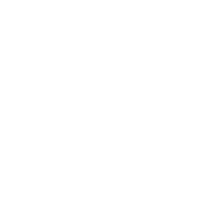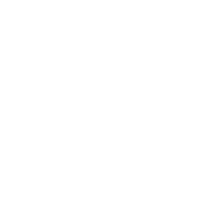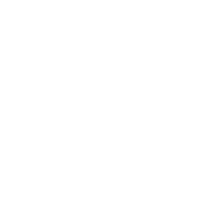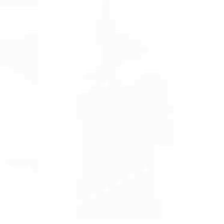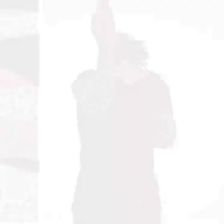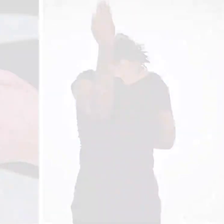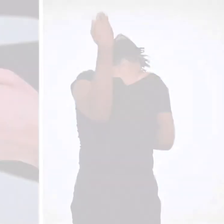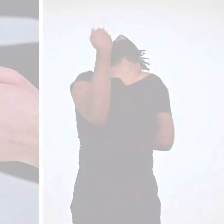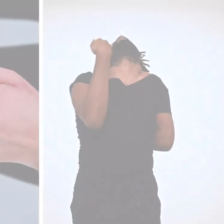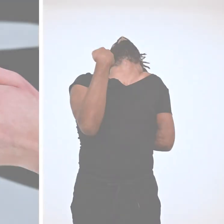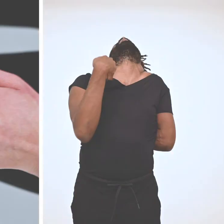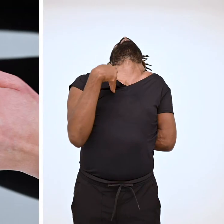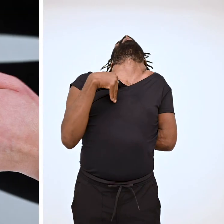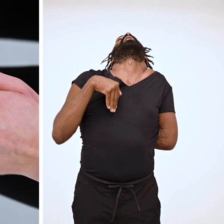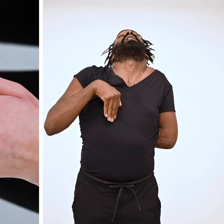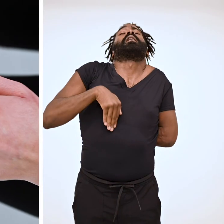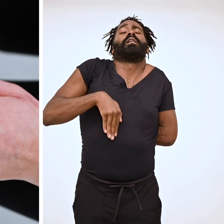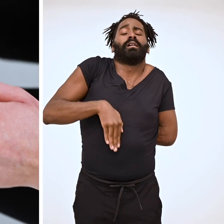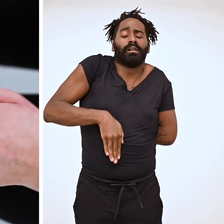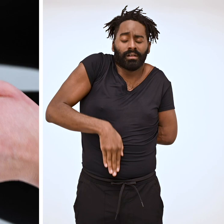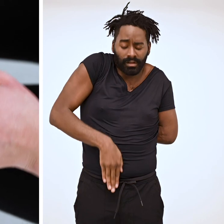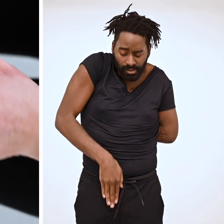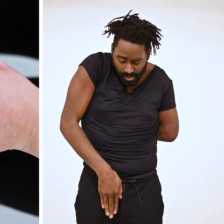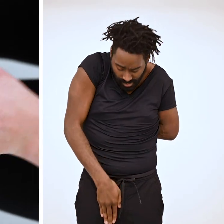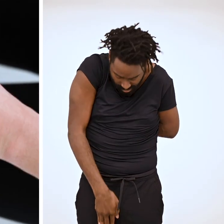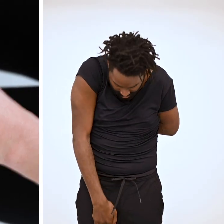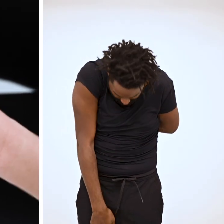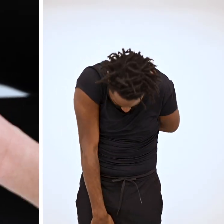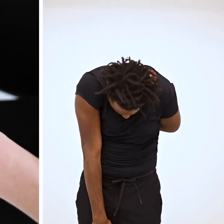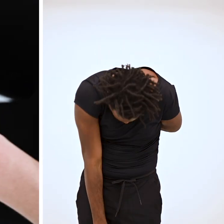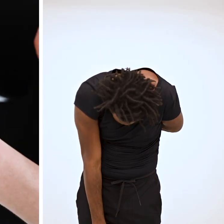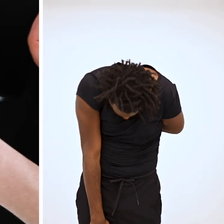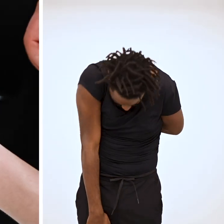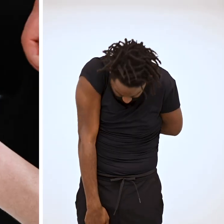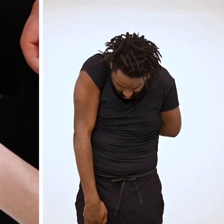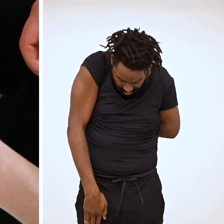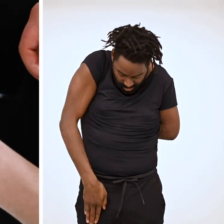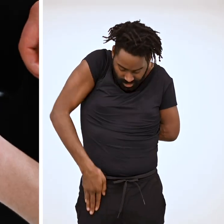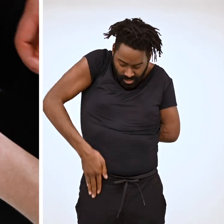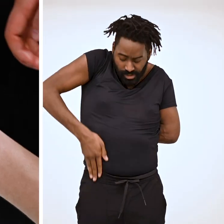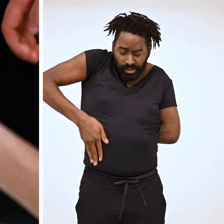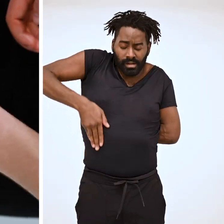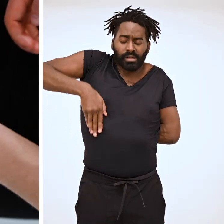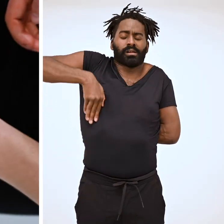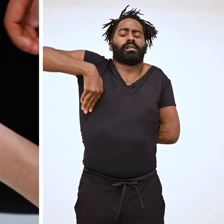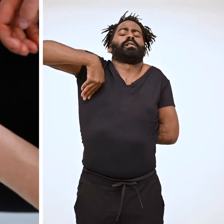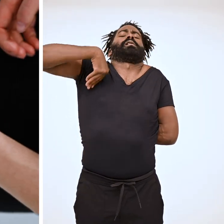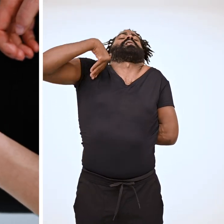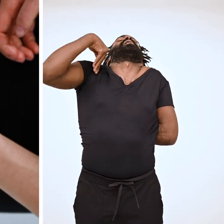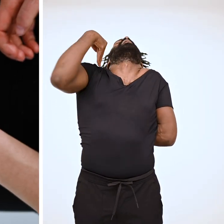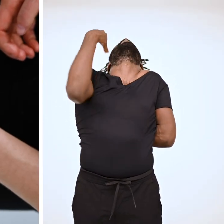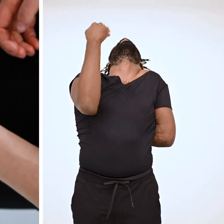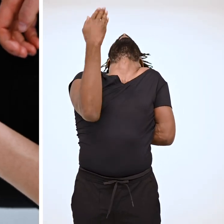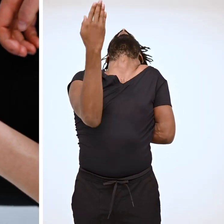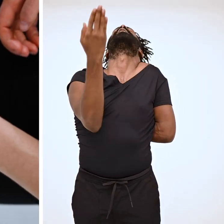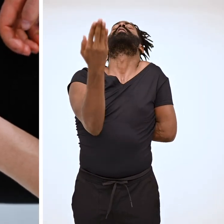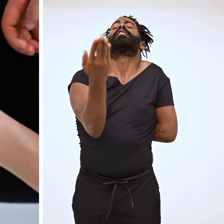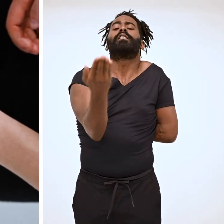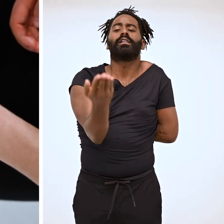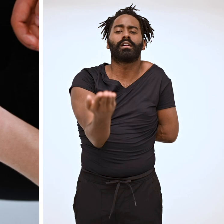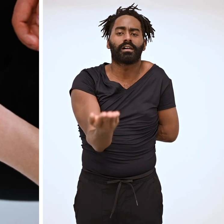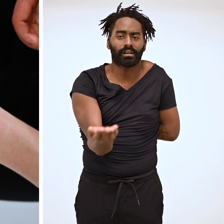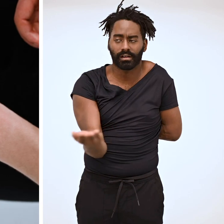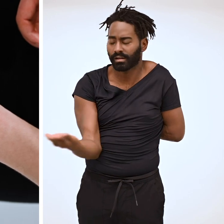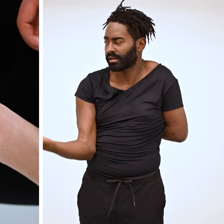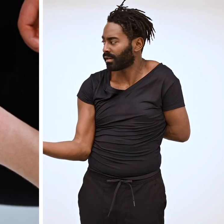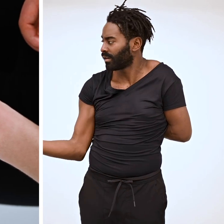Switch. This is him, breathing in and in and in, as